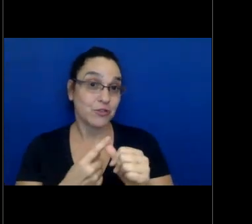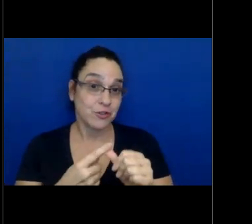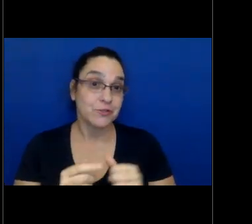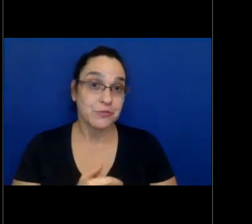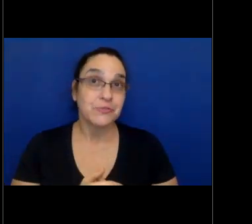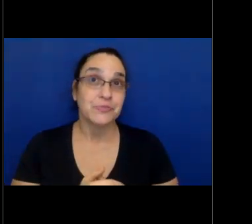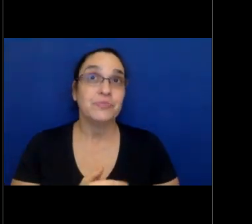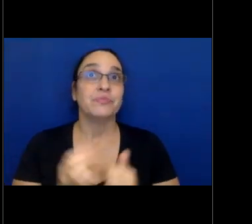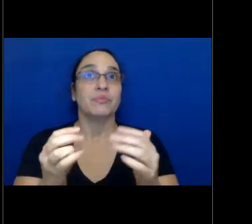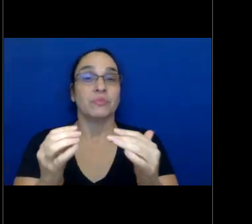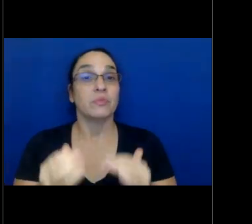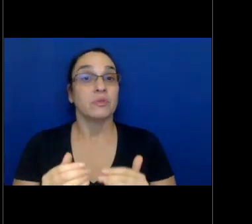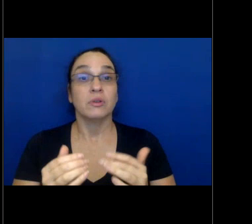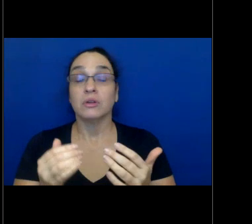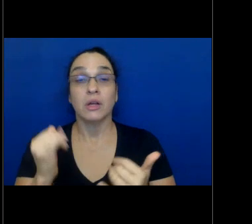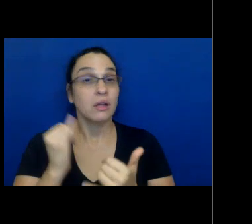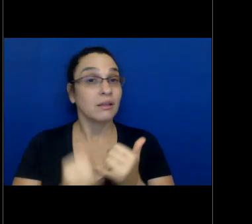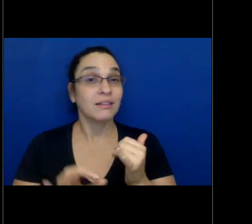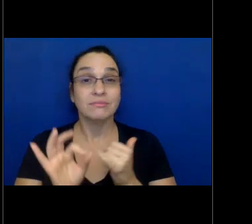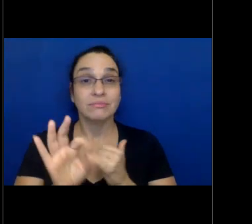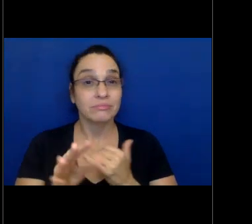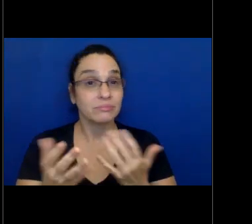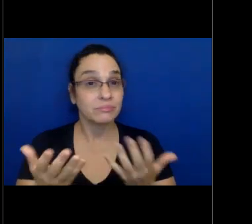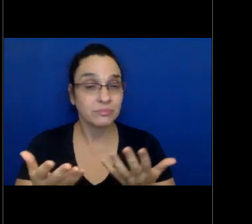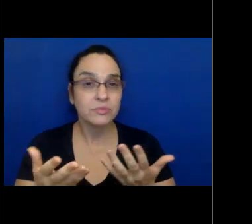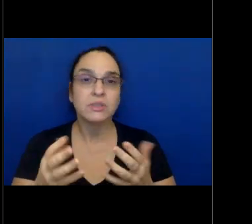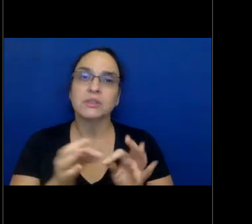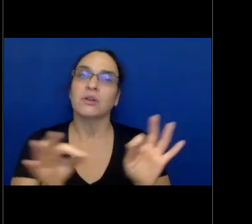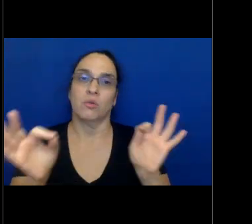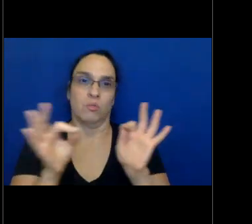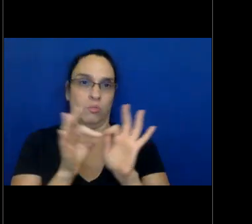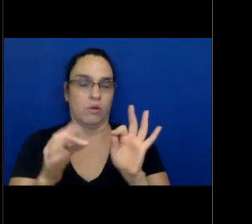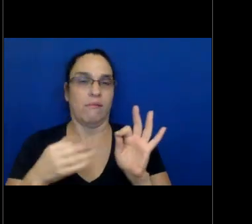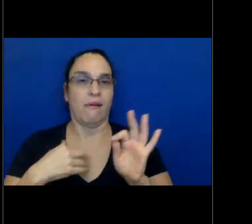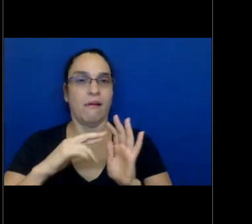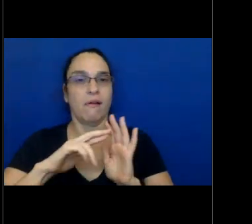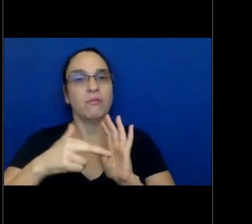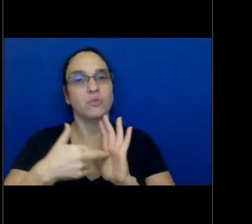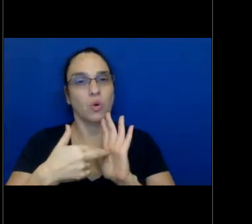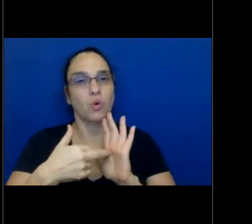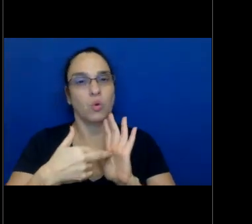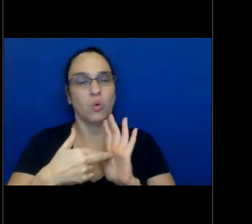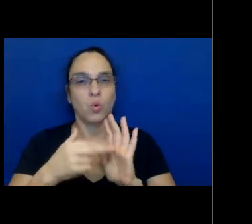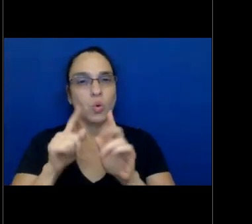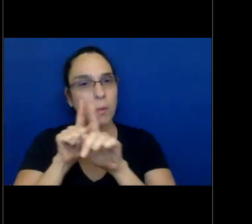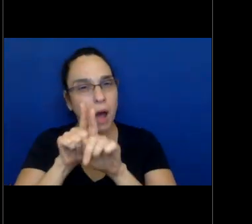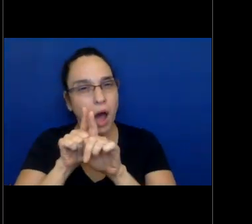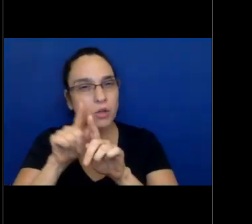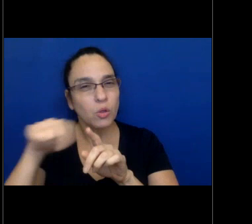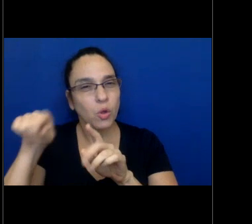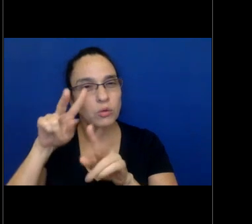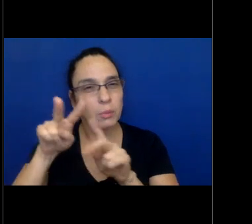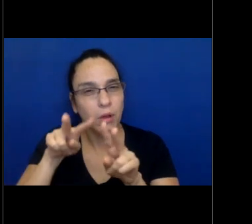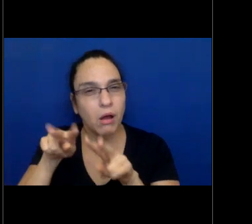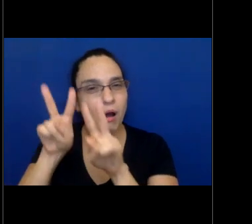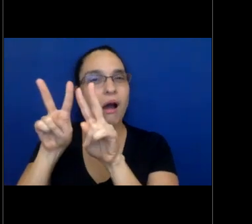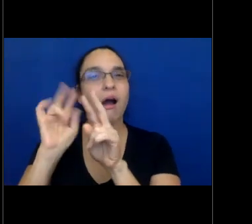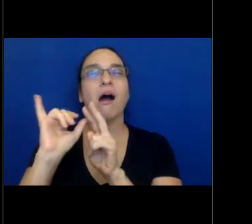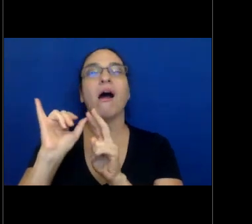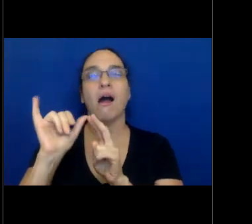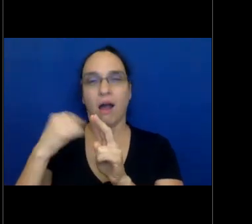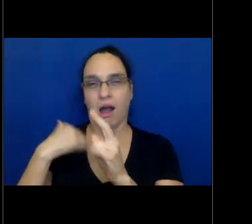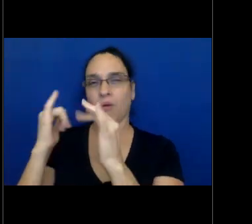to have role models. There are many, many good writers in linguistics, and also, of course, outside of linguistics. And I